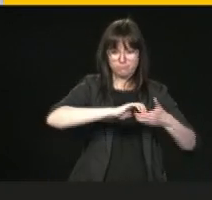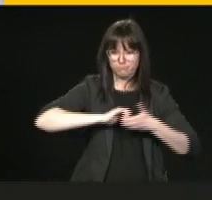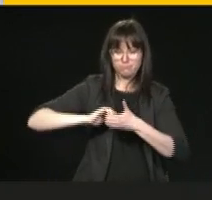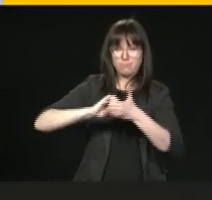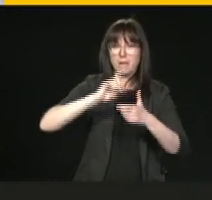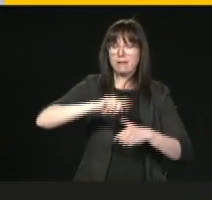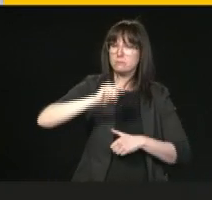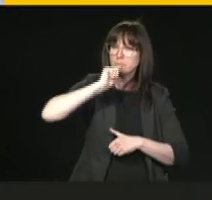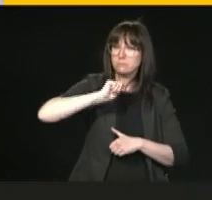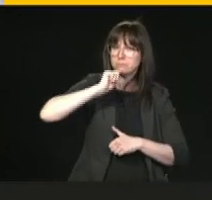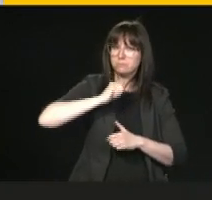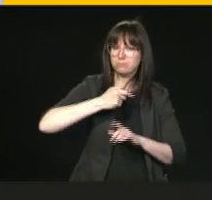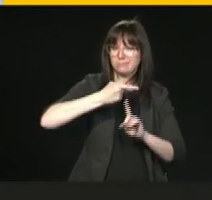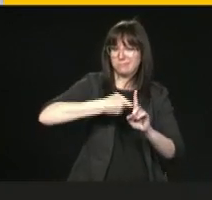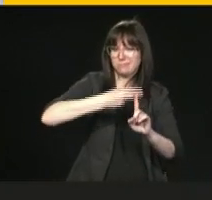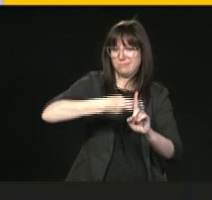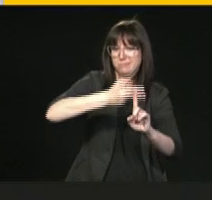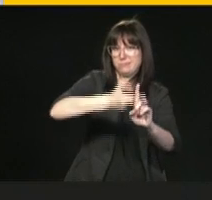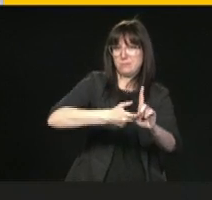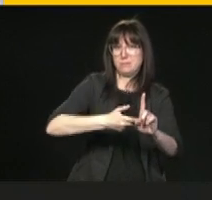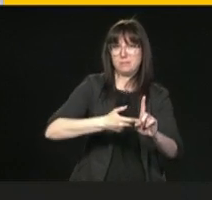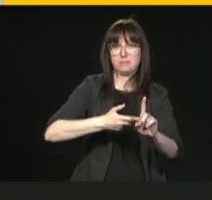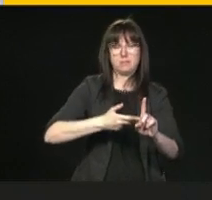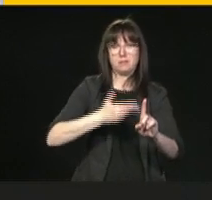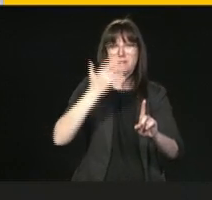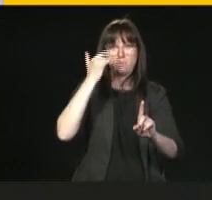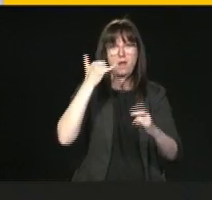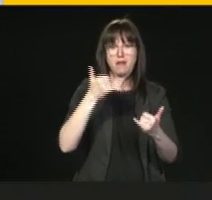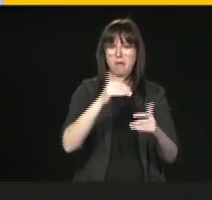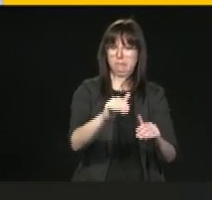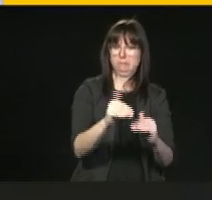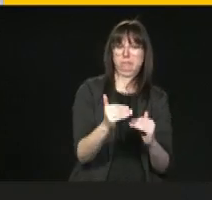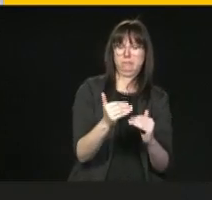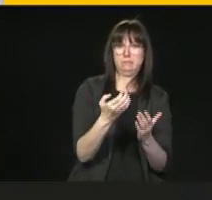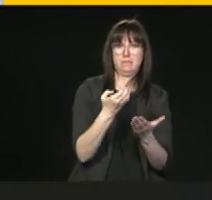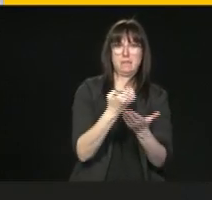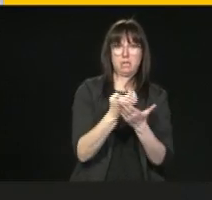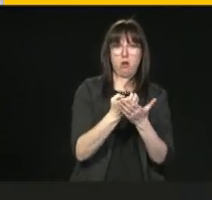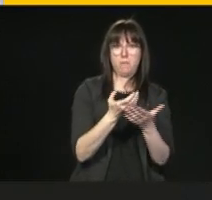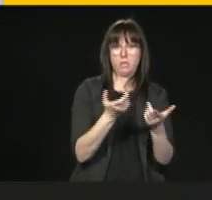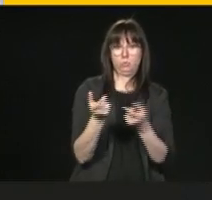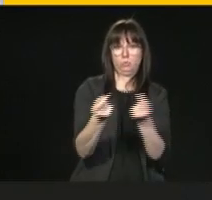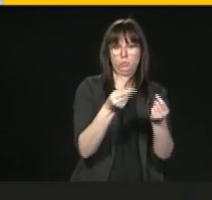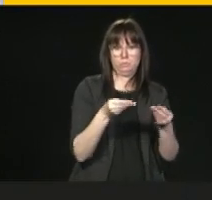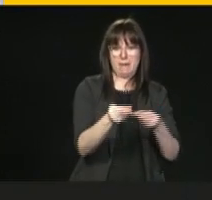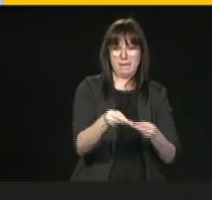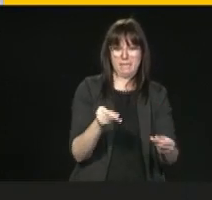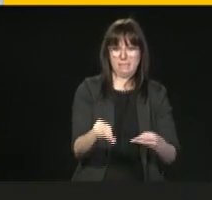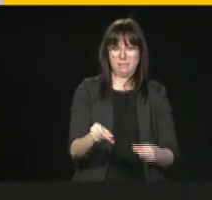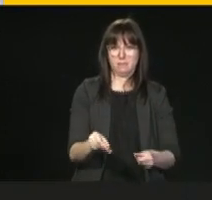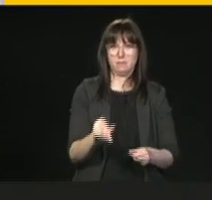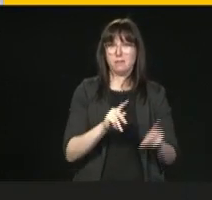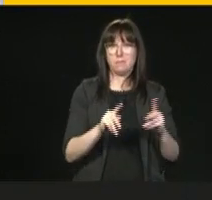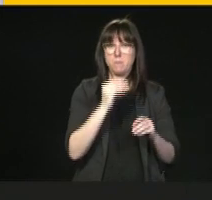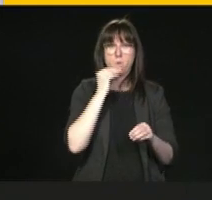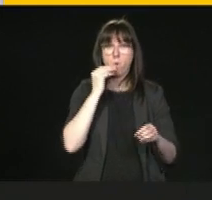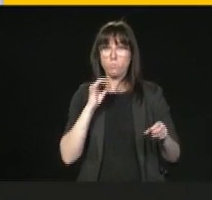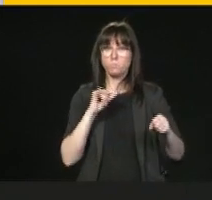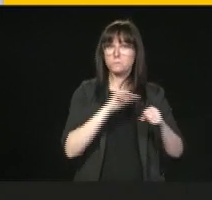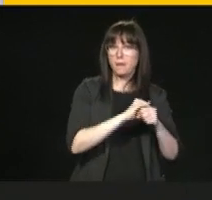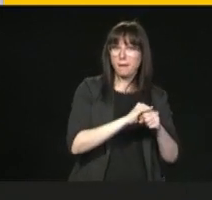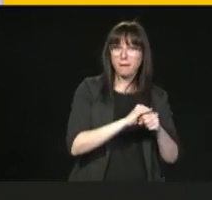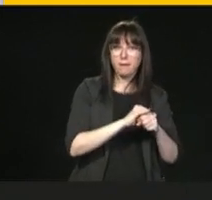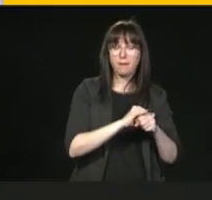these coming months of restricted economic activity where people stay at home